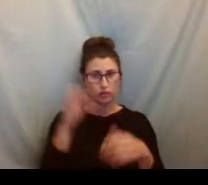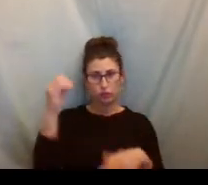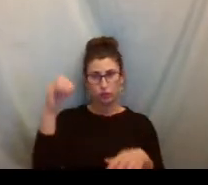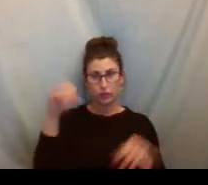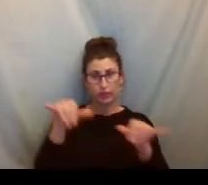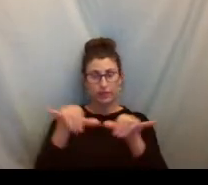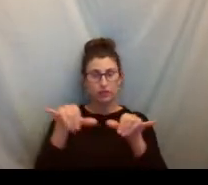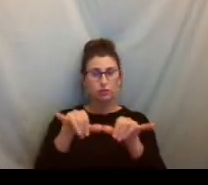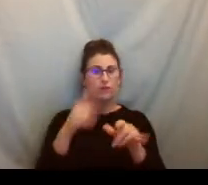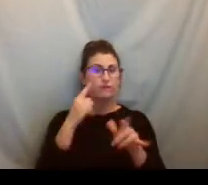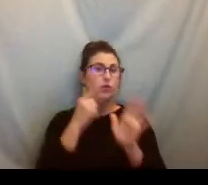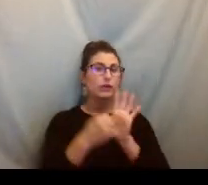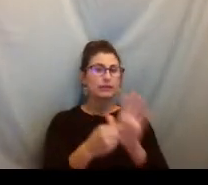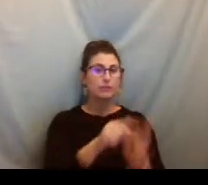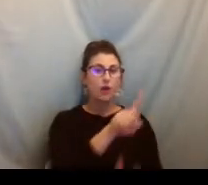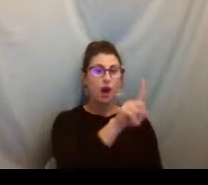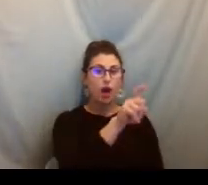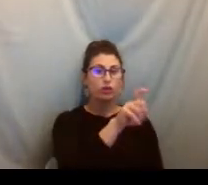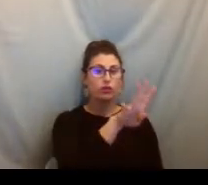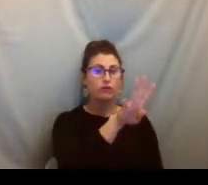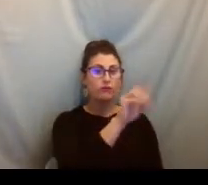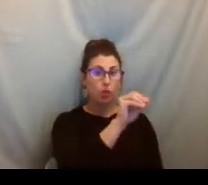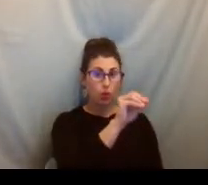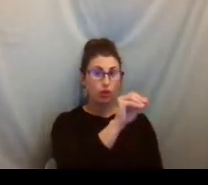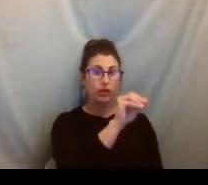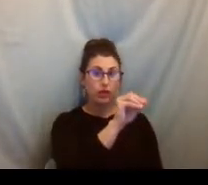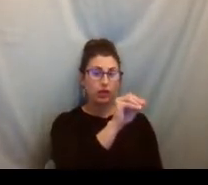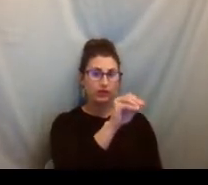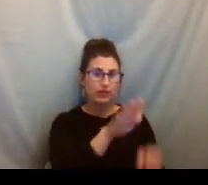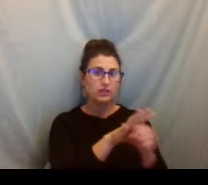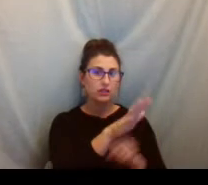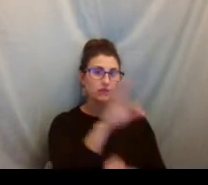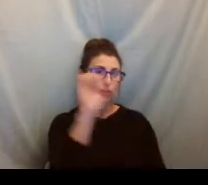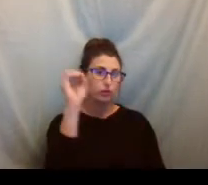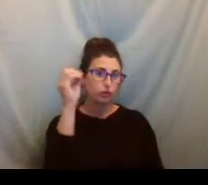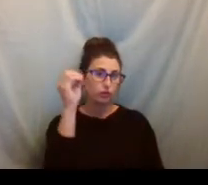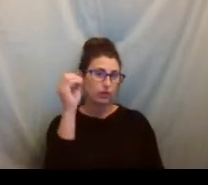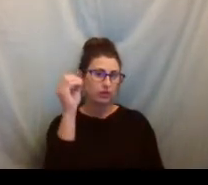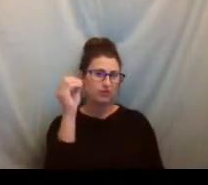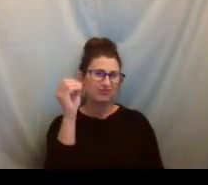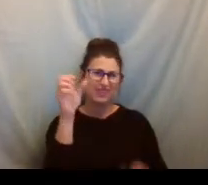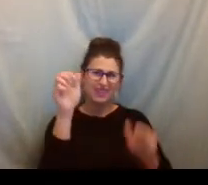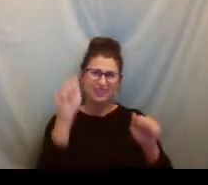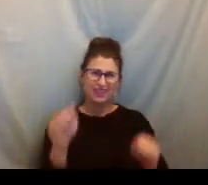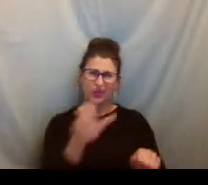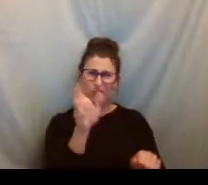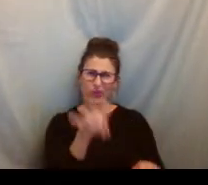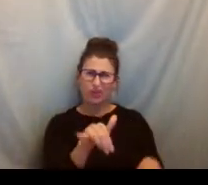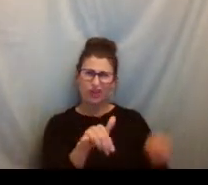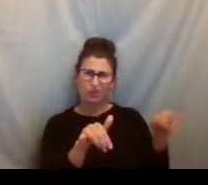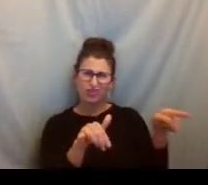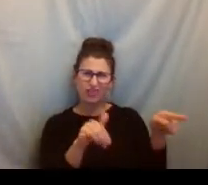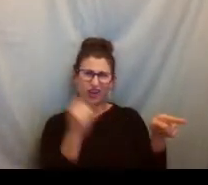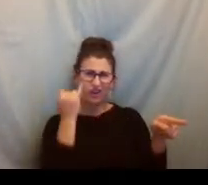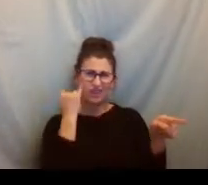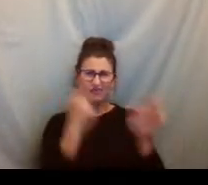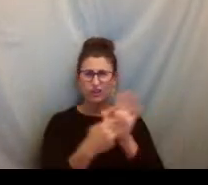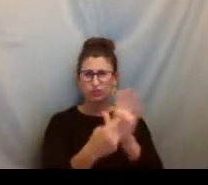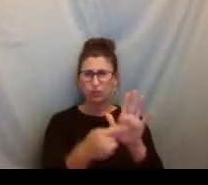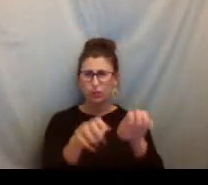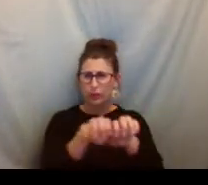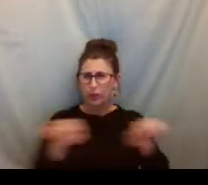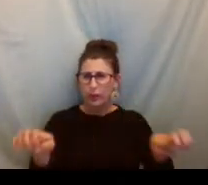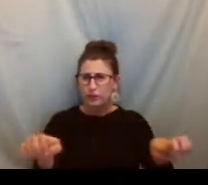here, if I give you 140, and that's the whole degree measurement there, can you do that here if I give